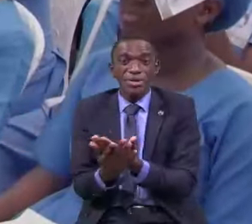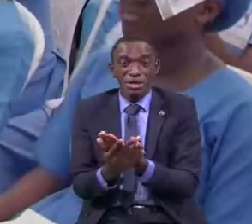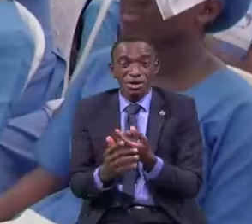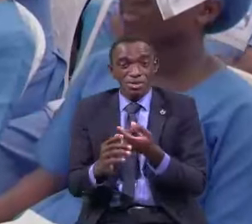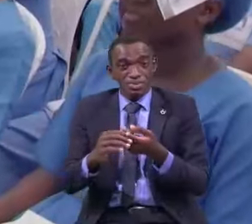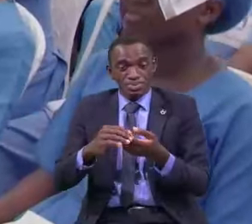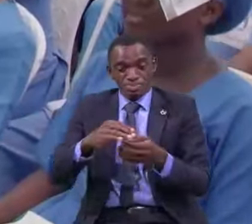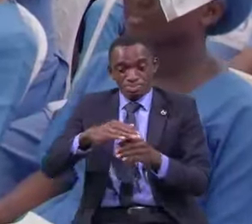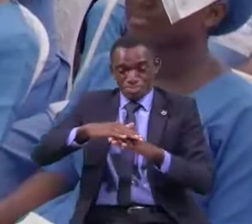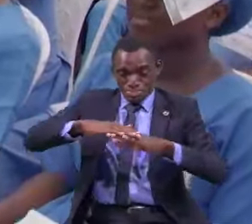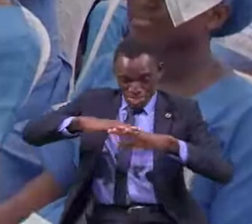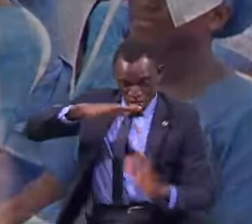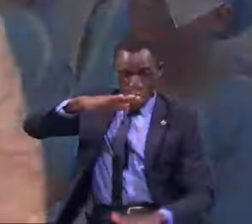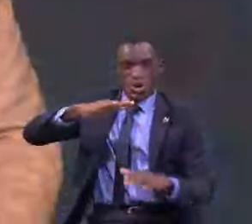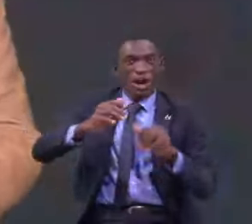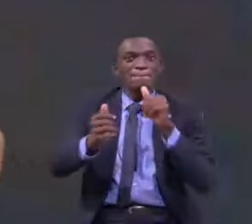pass mark?